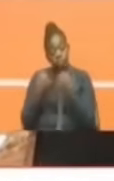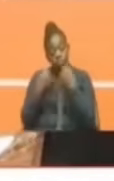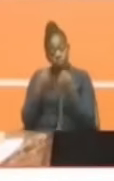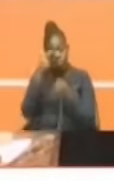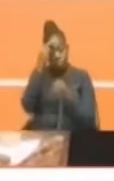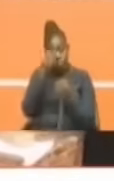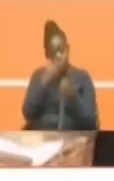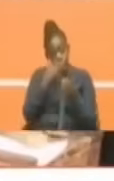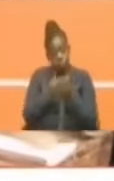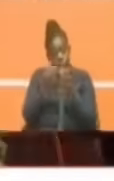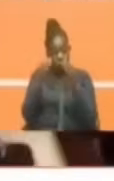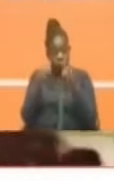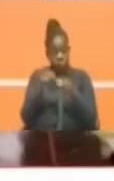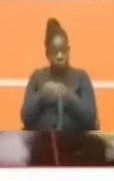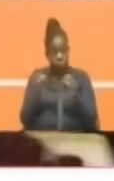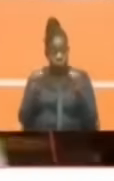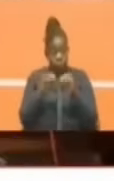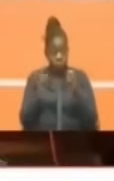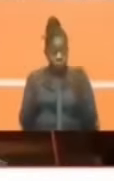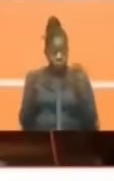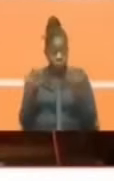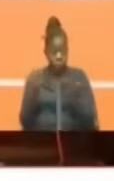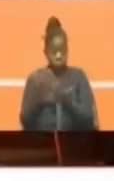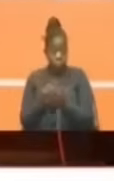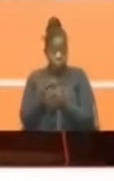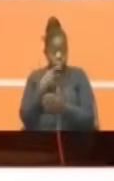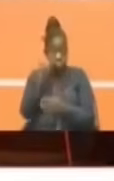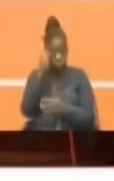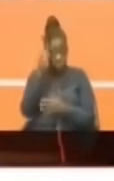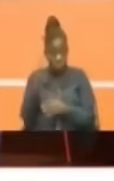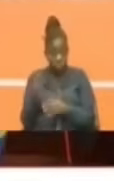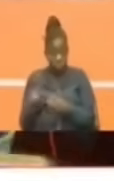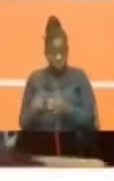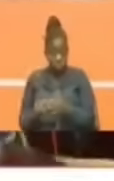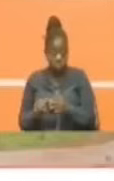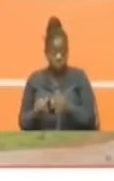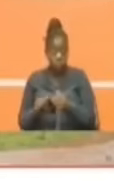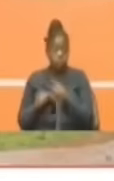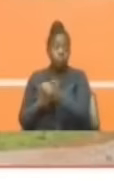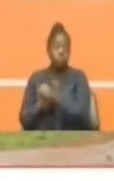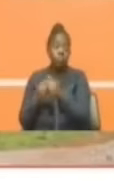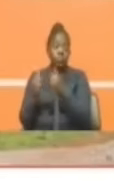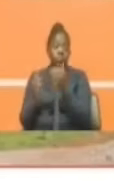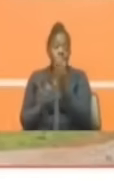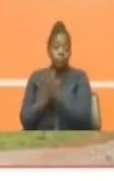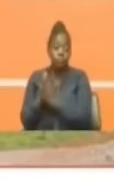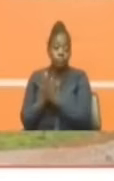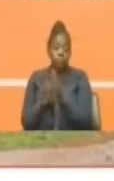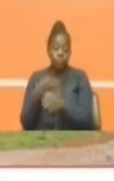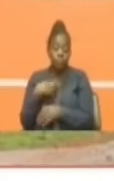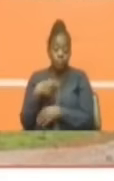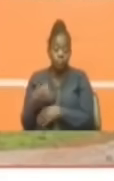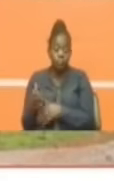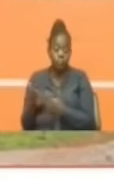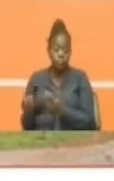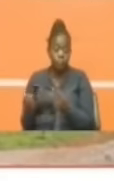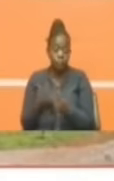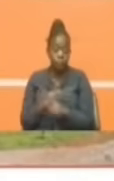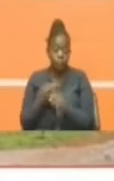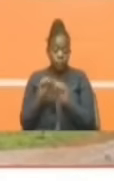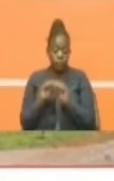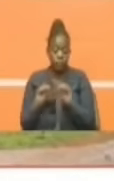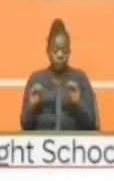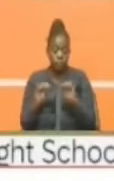ku birungi ebiri mu kusomesa eby'emikono n'asaba abazadde okuwagira abaana okugyettanira obugagga n'emirimu buva mu